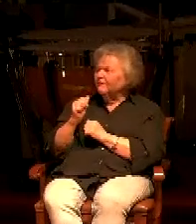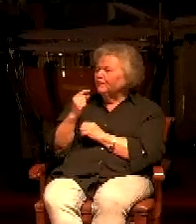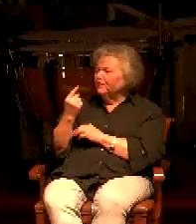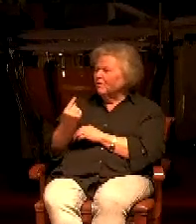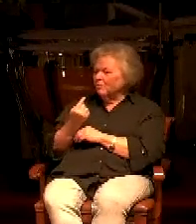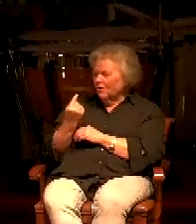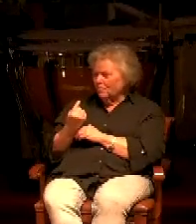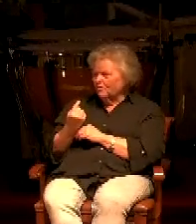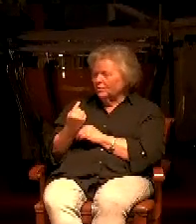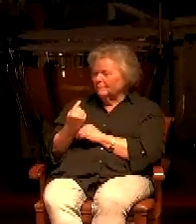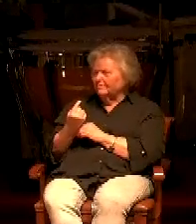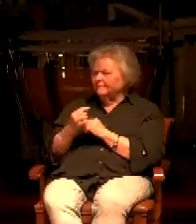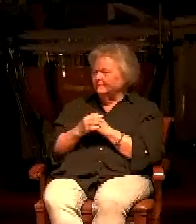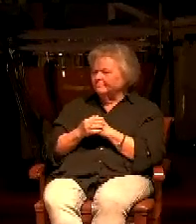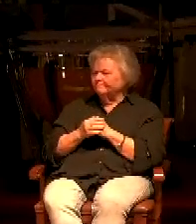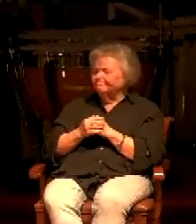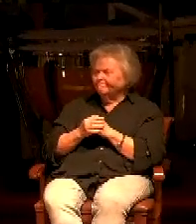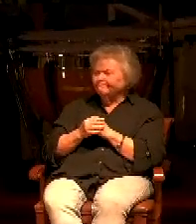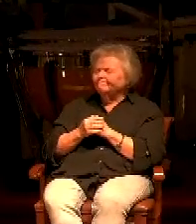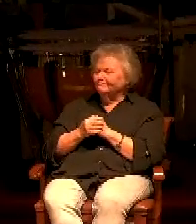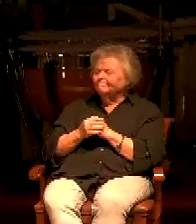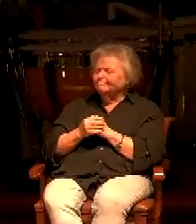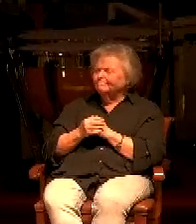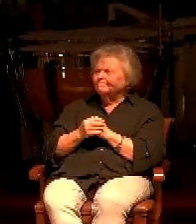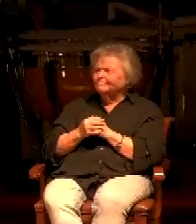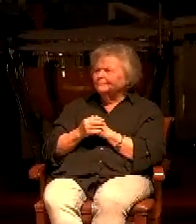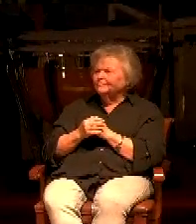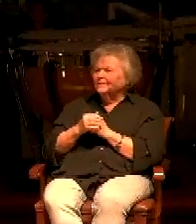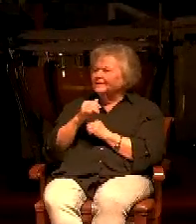himself. He will suffer